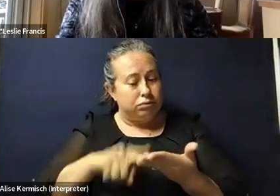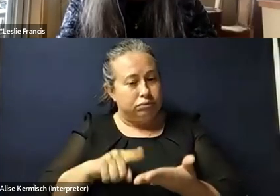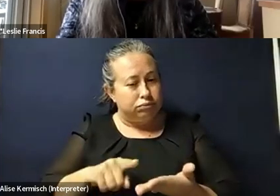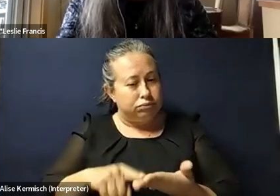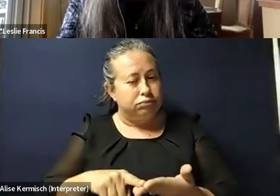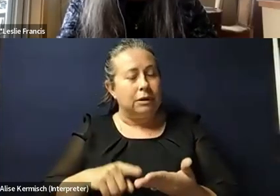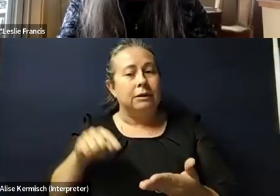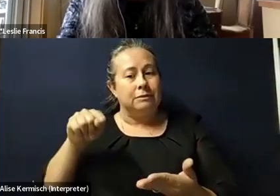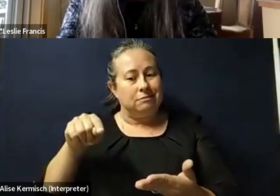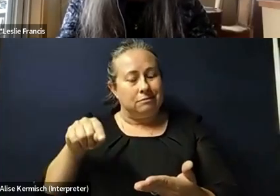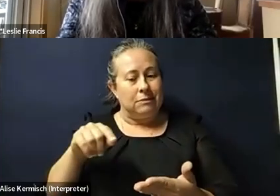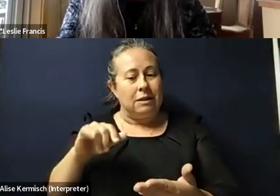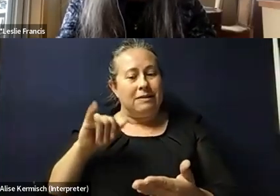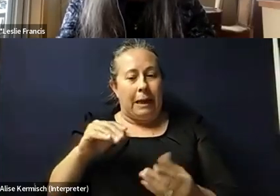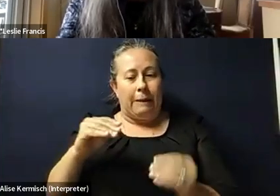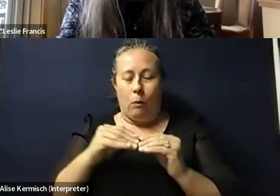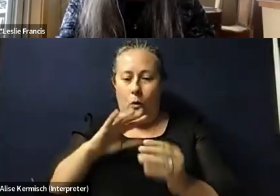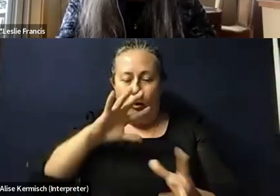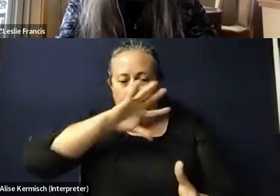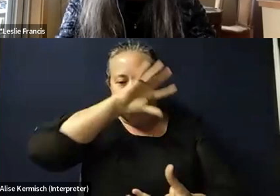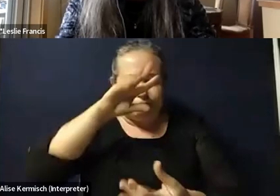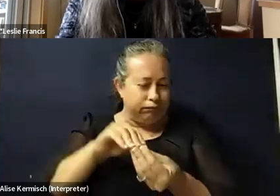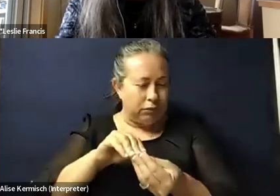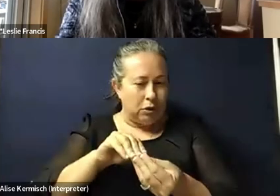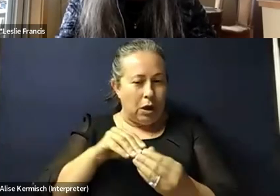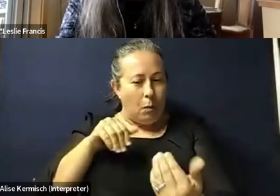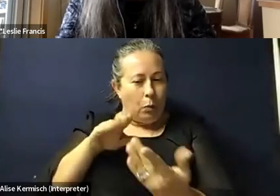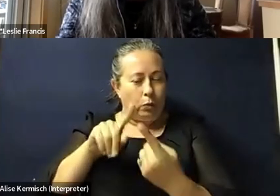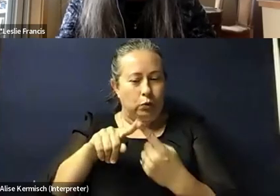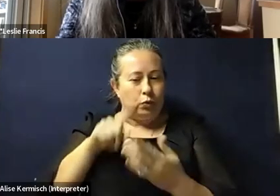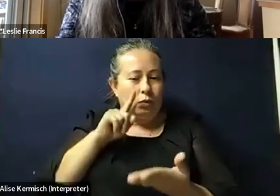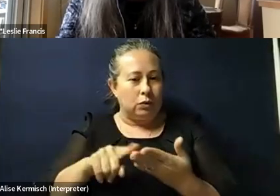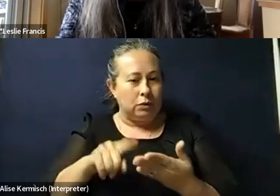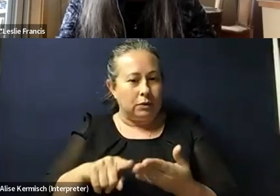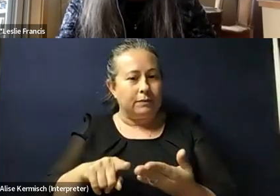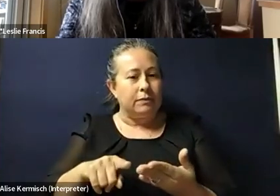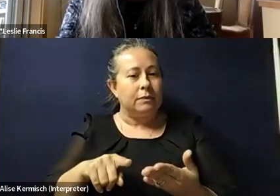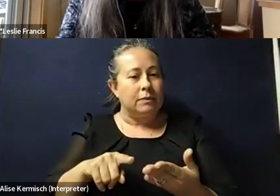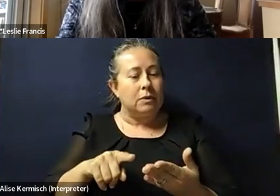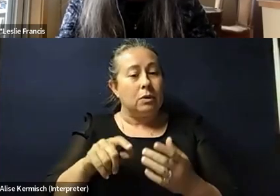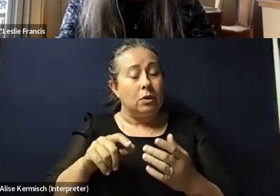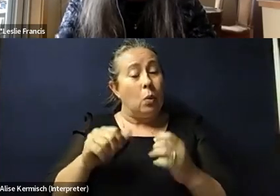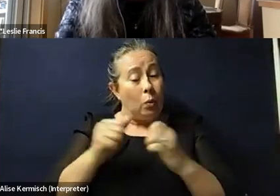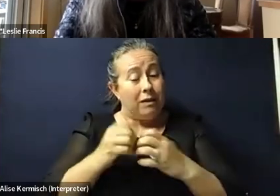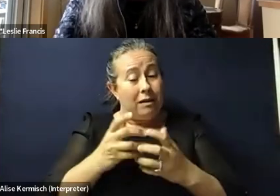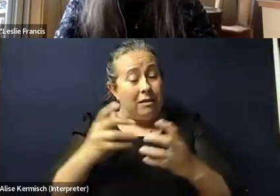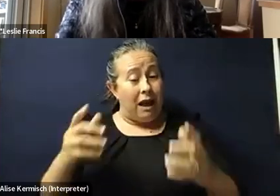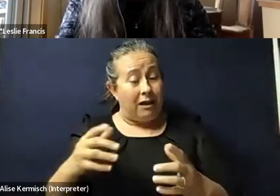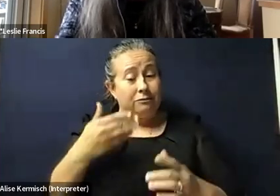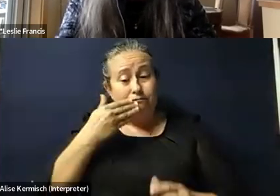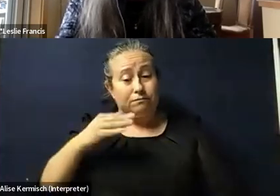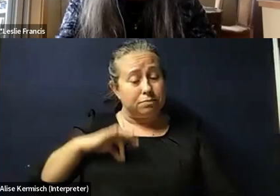is kind of the more holistic approach to research, right? And with really a lot of promise, but it has